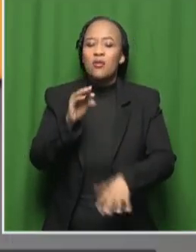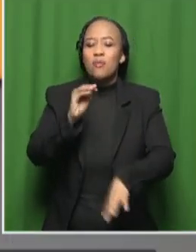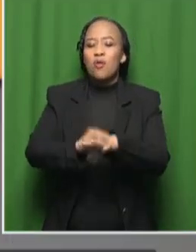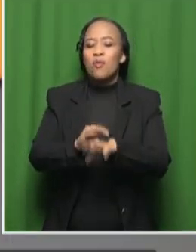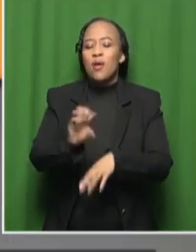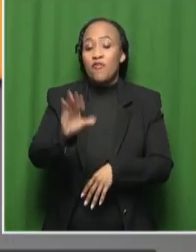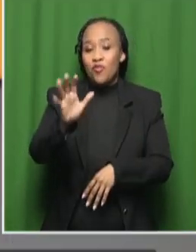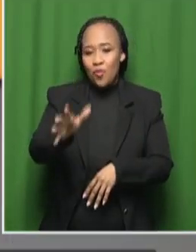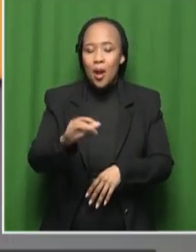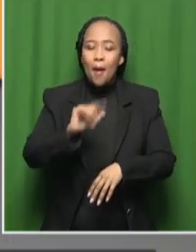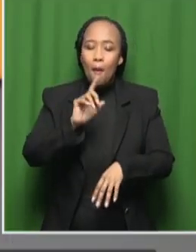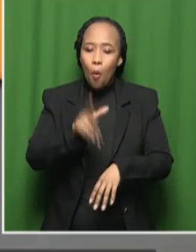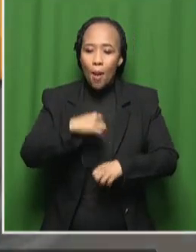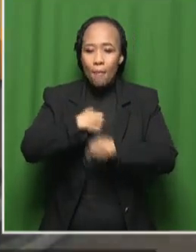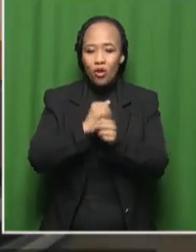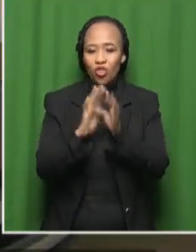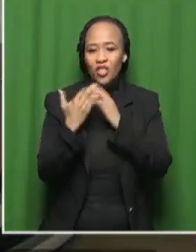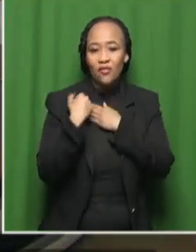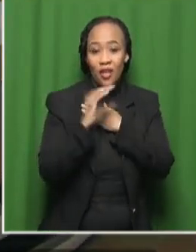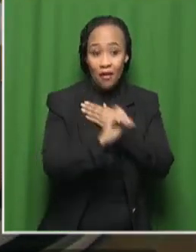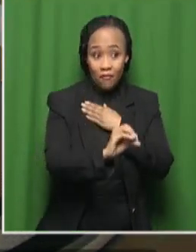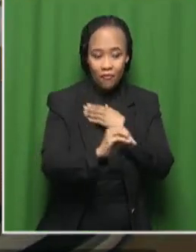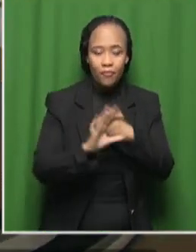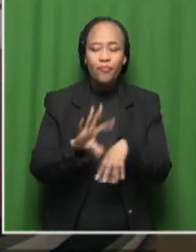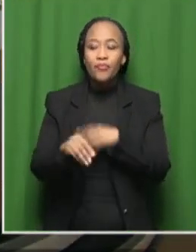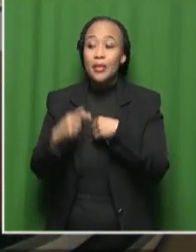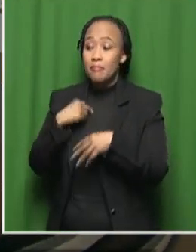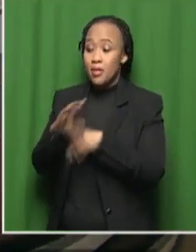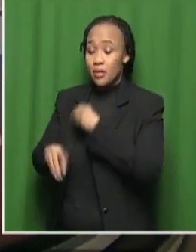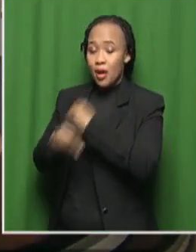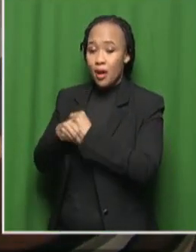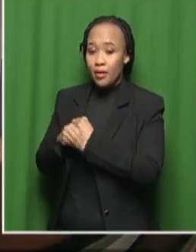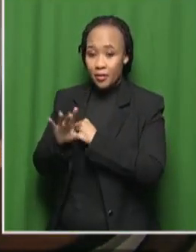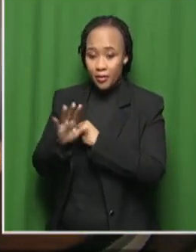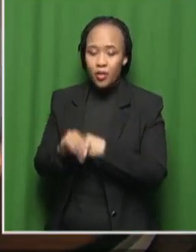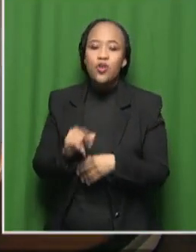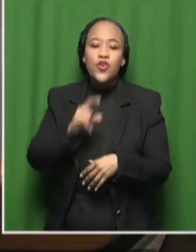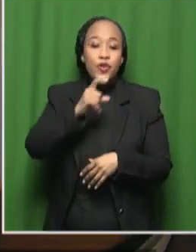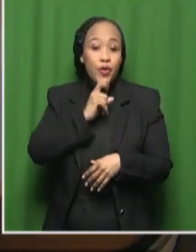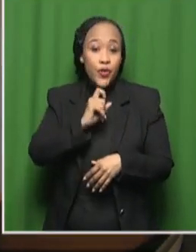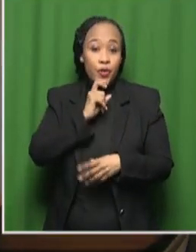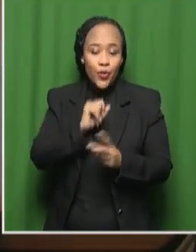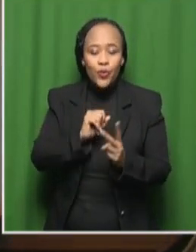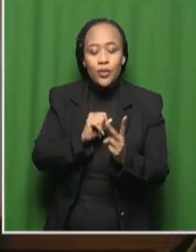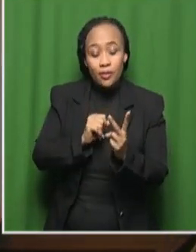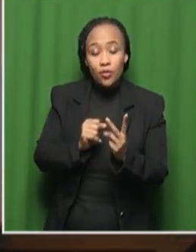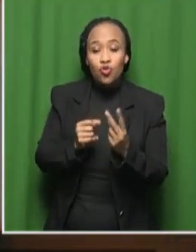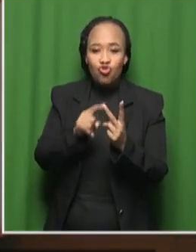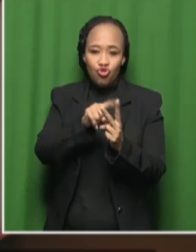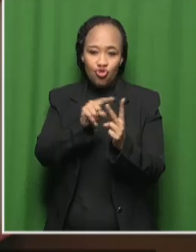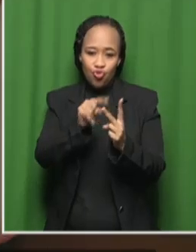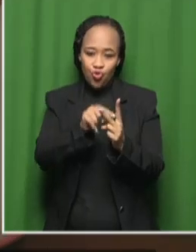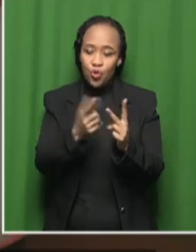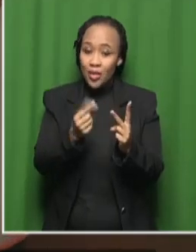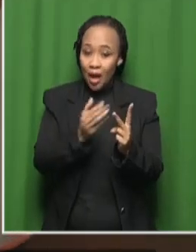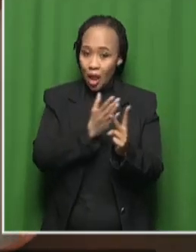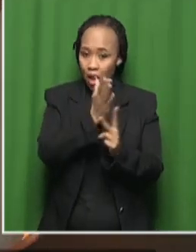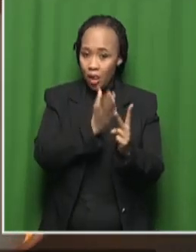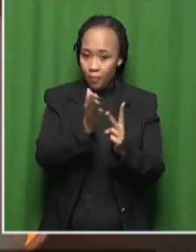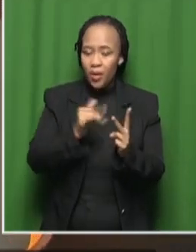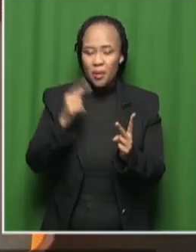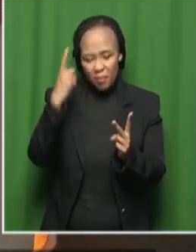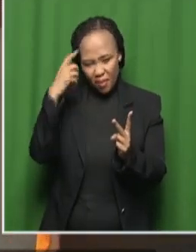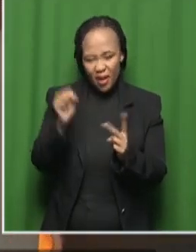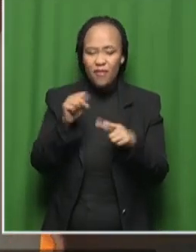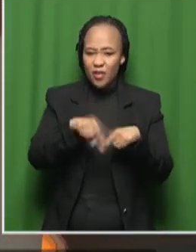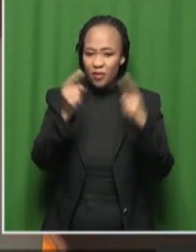thing to that? Sure. Is just in terms of the ease of use. Two things that we've done that we believe are very different is that when you look at